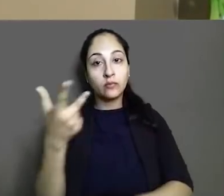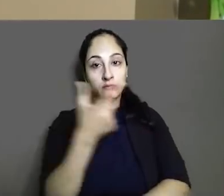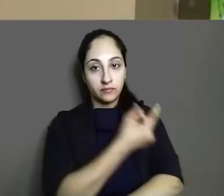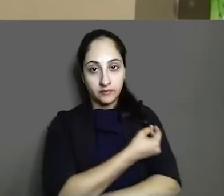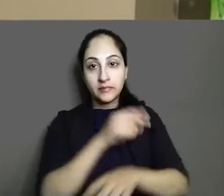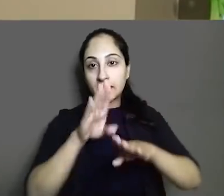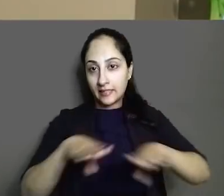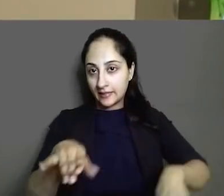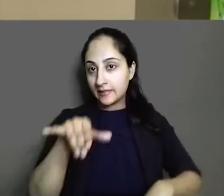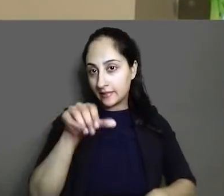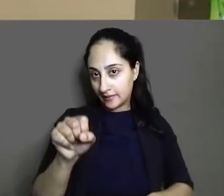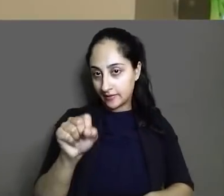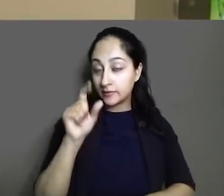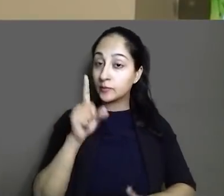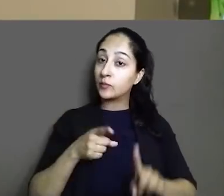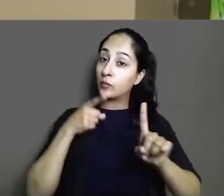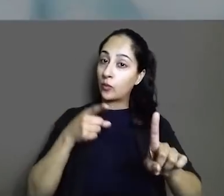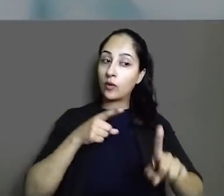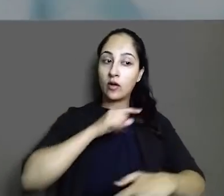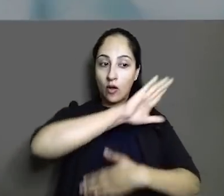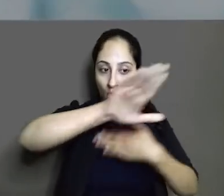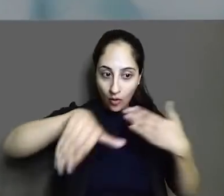adults, and then we'll get to the kids later.